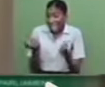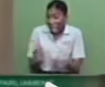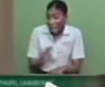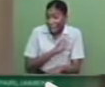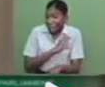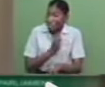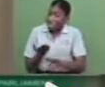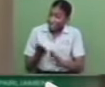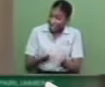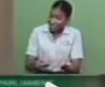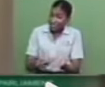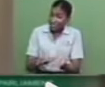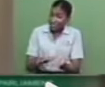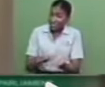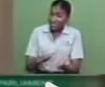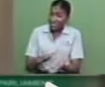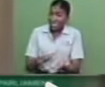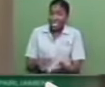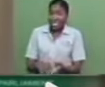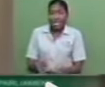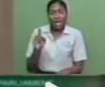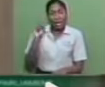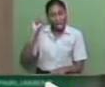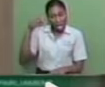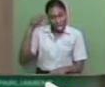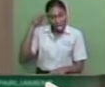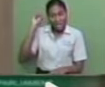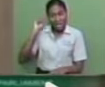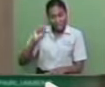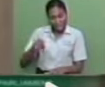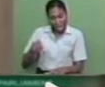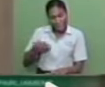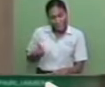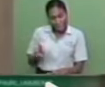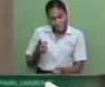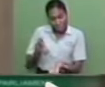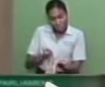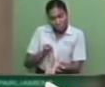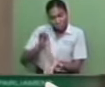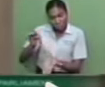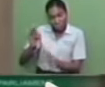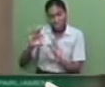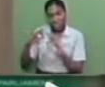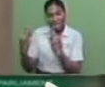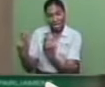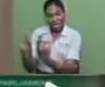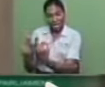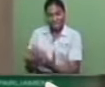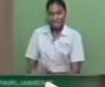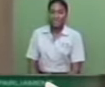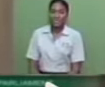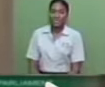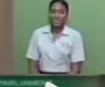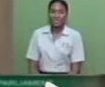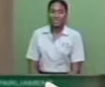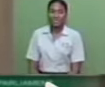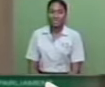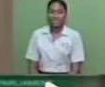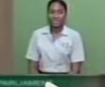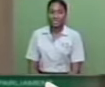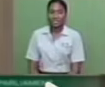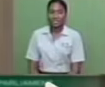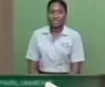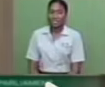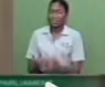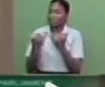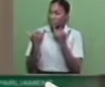that we wish it, their families should be properly taken care of. So back to medical expenses, I'm saying a drop in the bucket in terms of